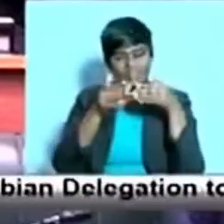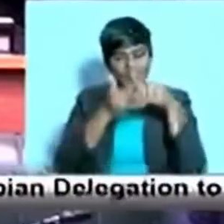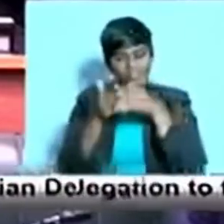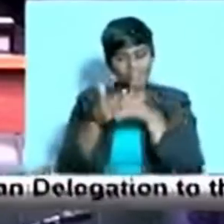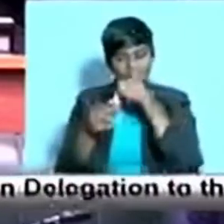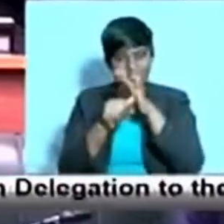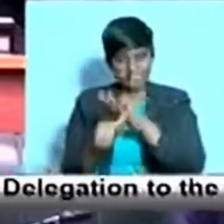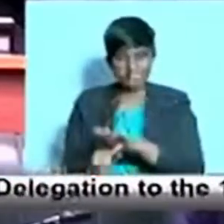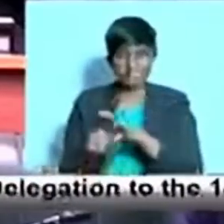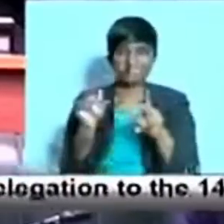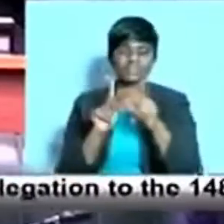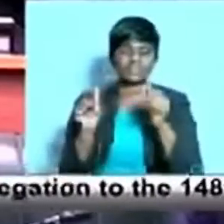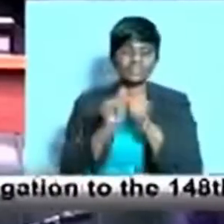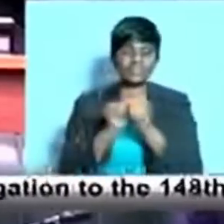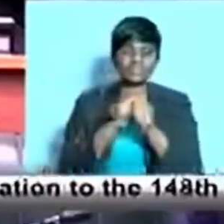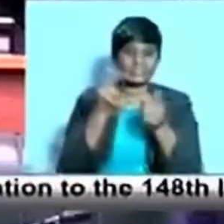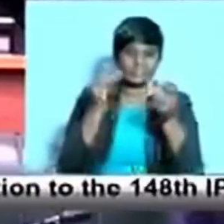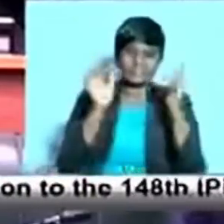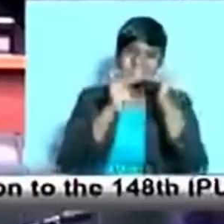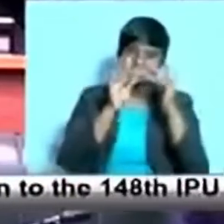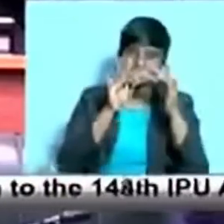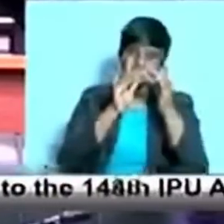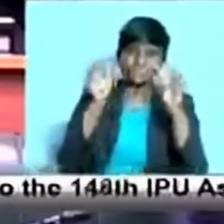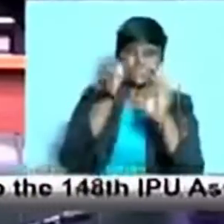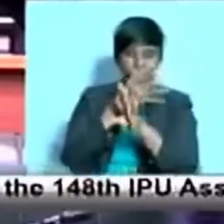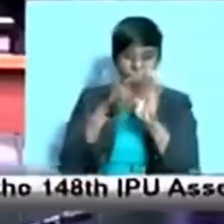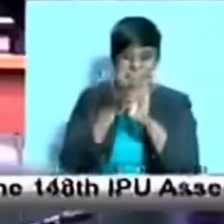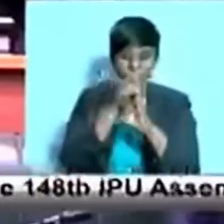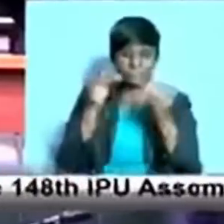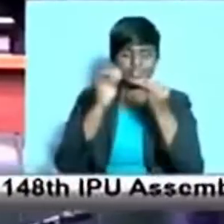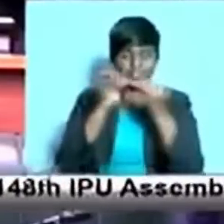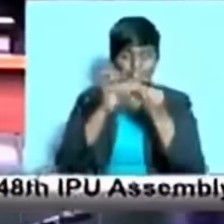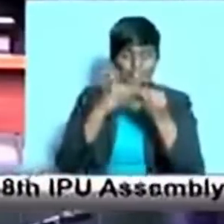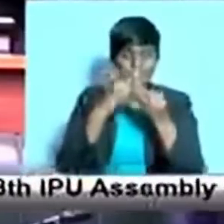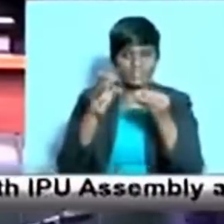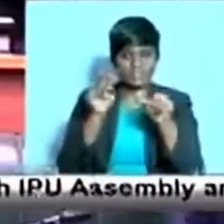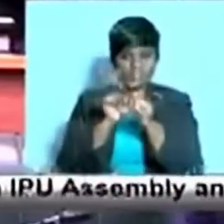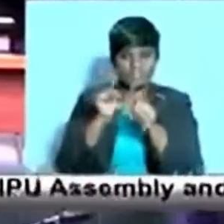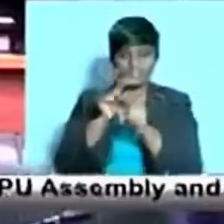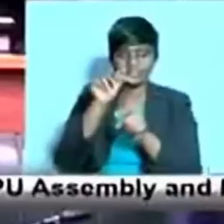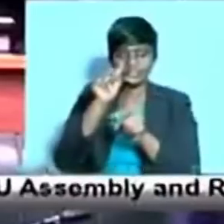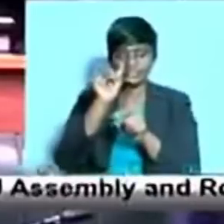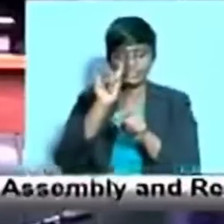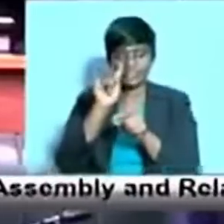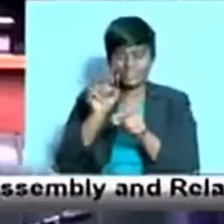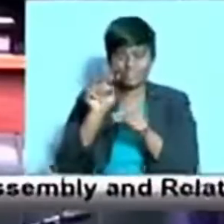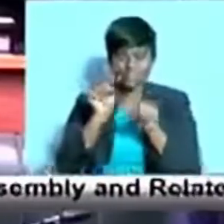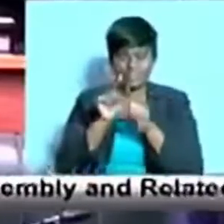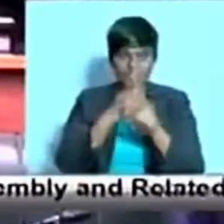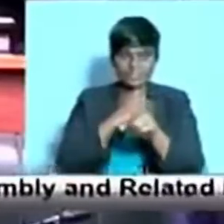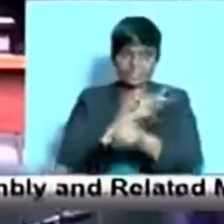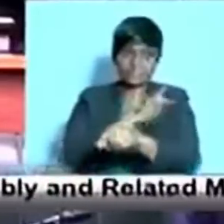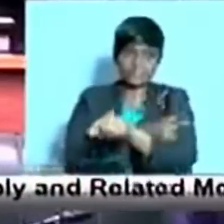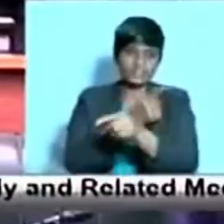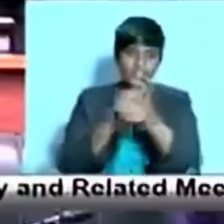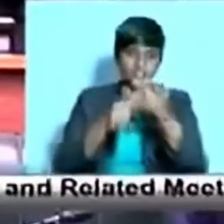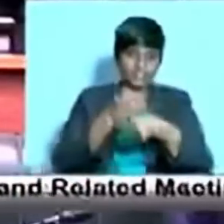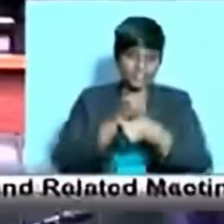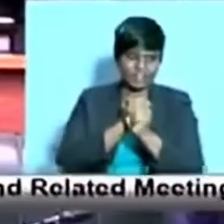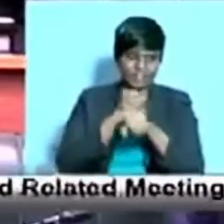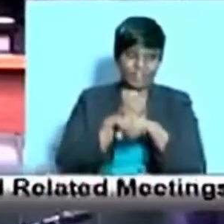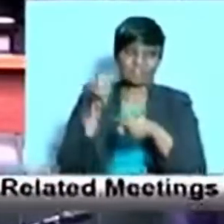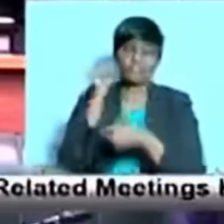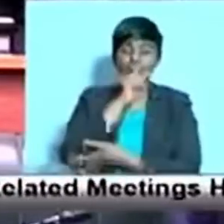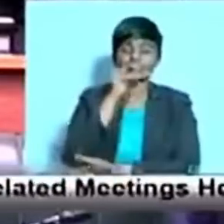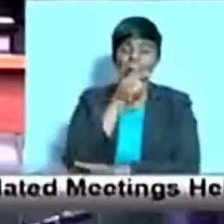of people and online harassment. Further, artificial intelligence had the potential to generate